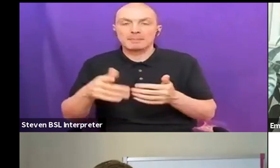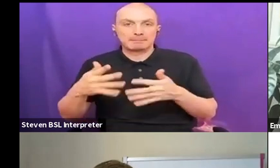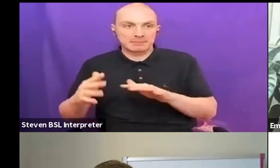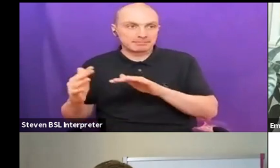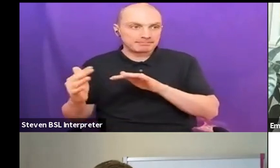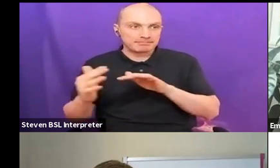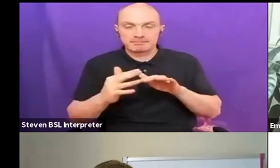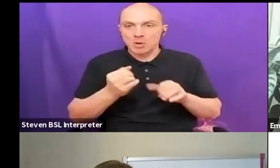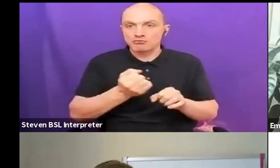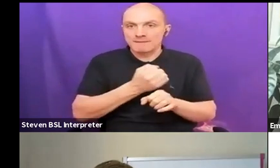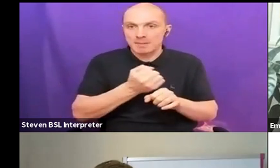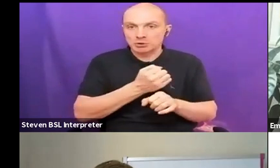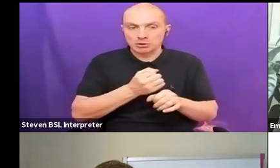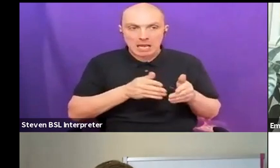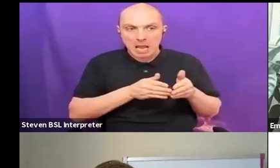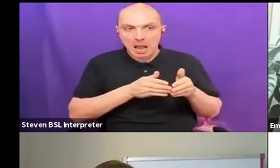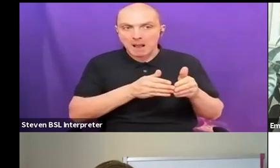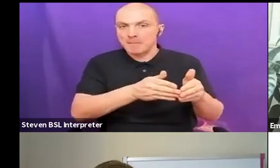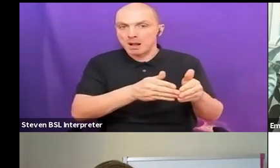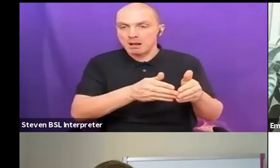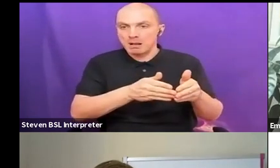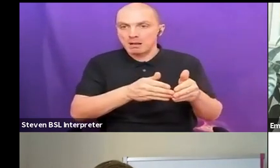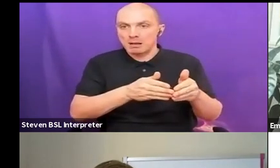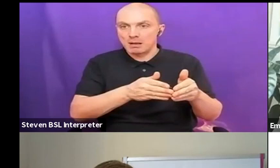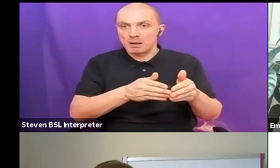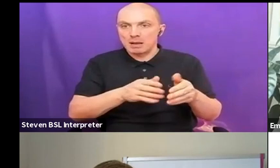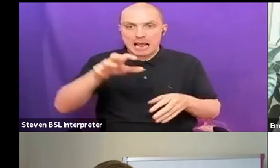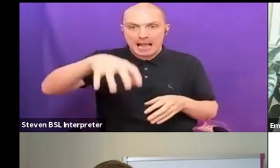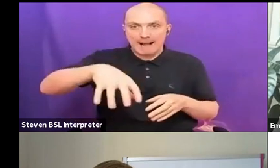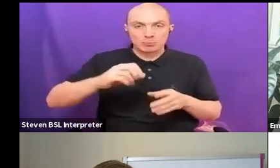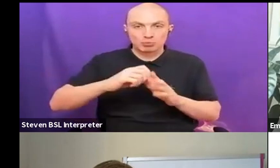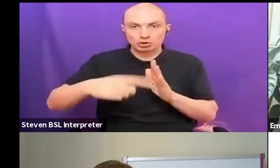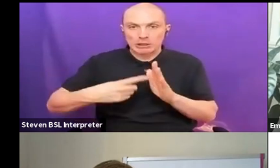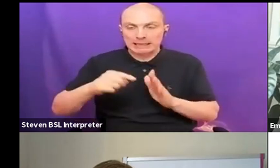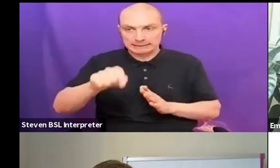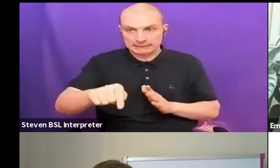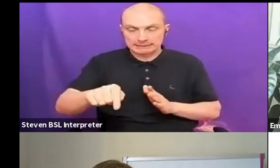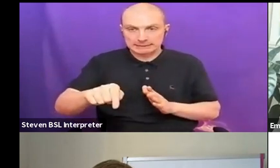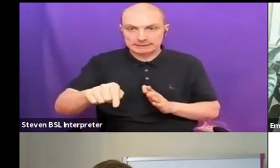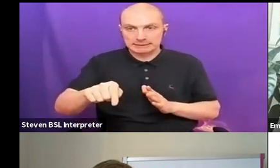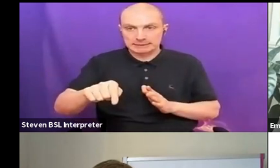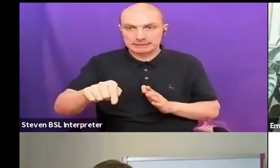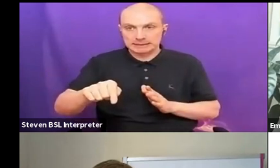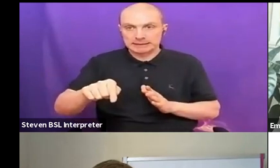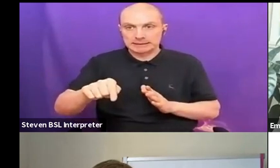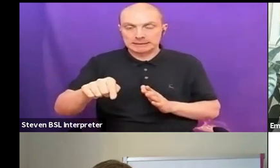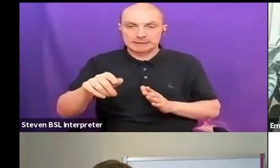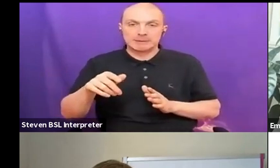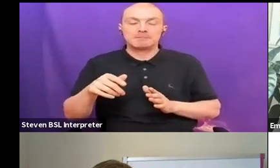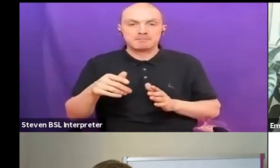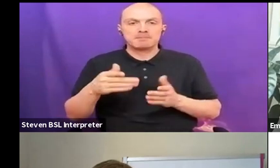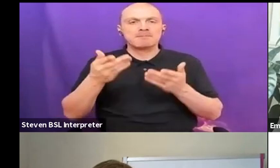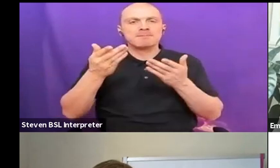the back of that. The campus project comes principally from the